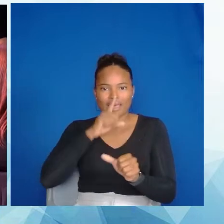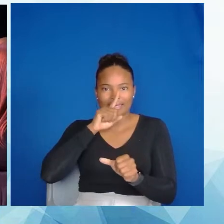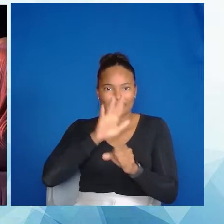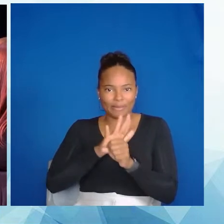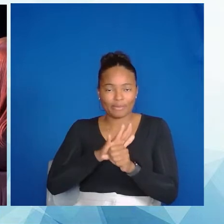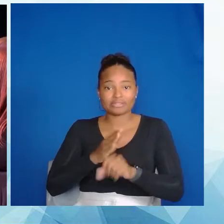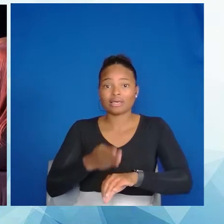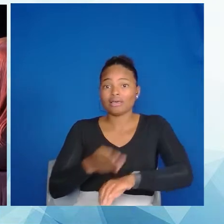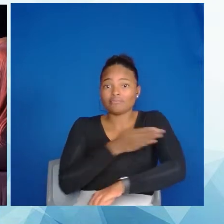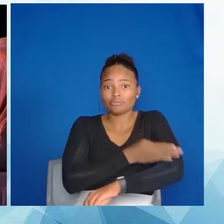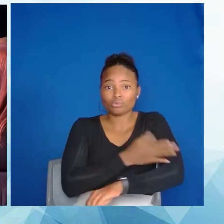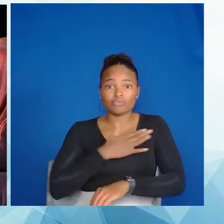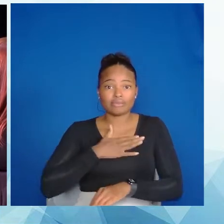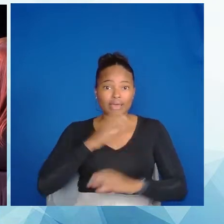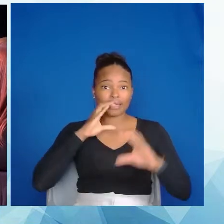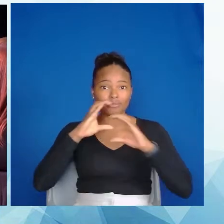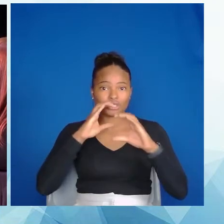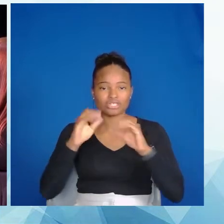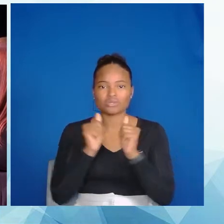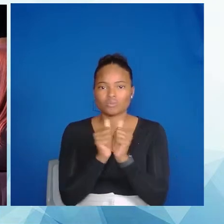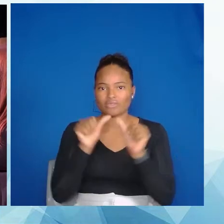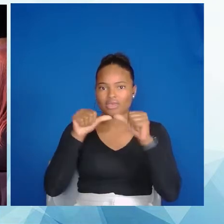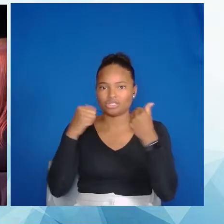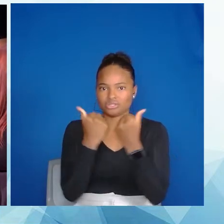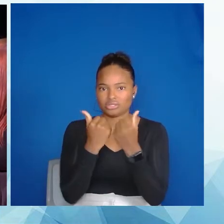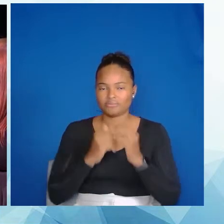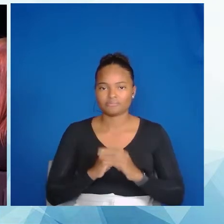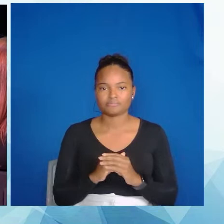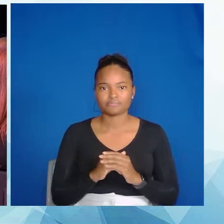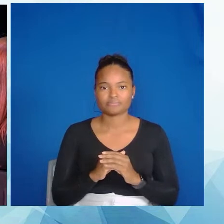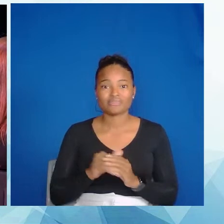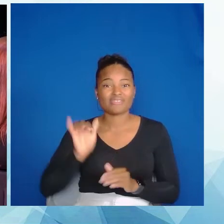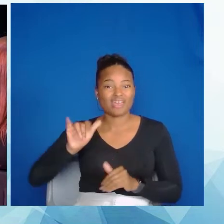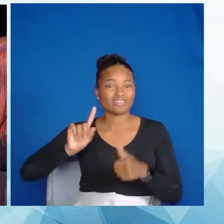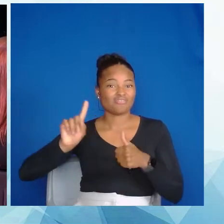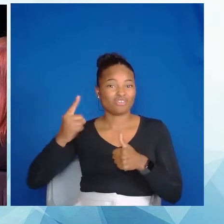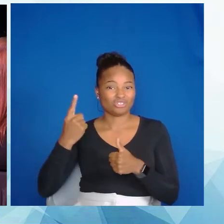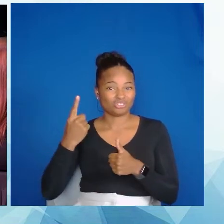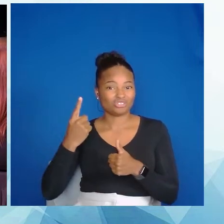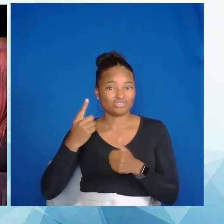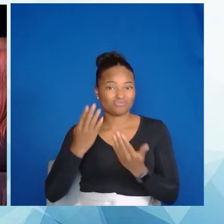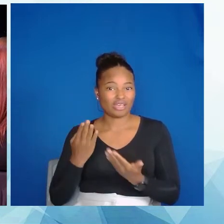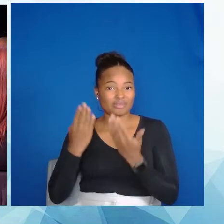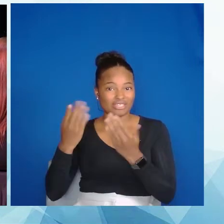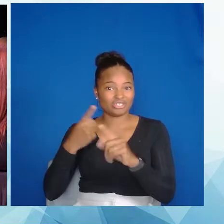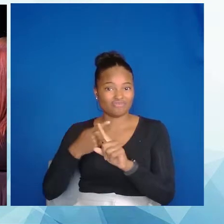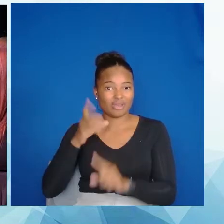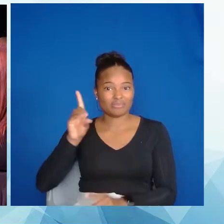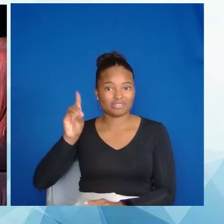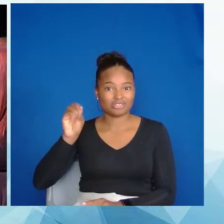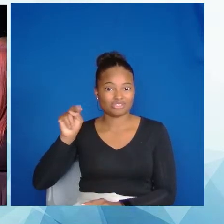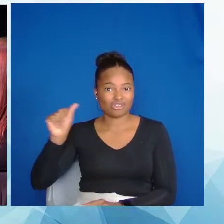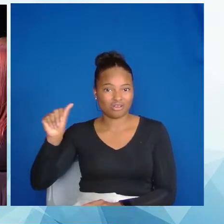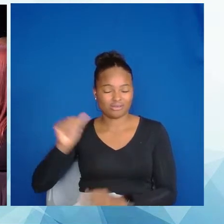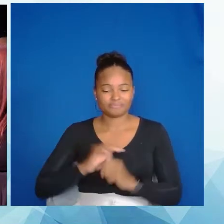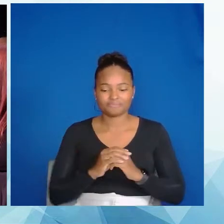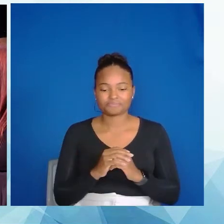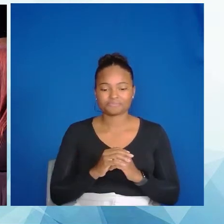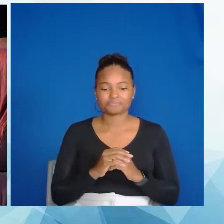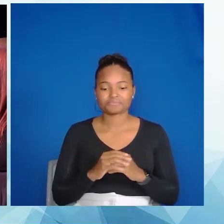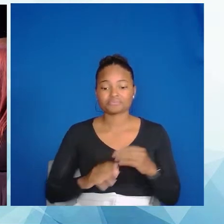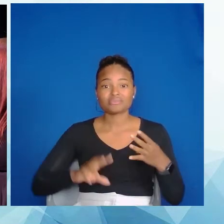agency. So that's the first recommendation from Donna. The second is